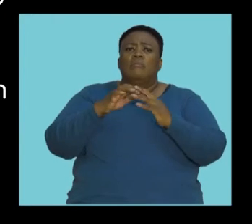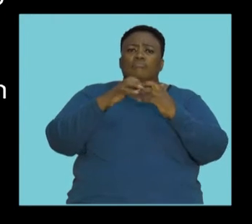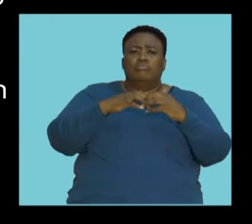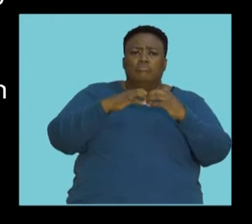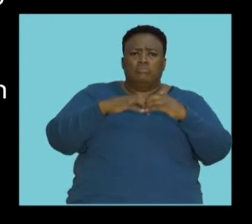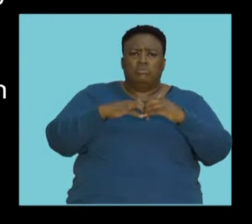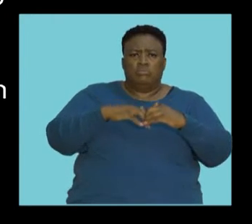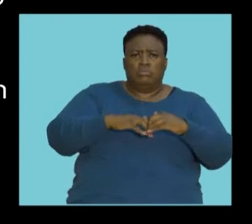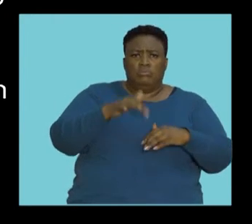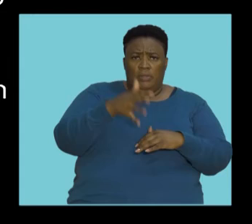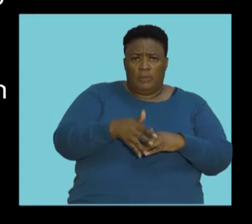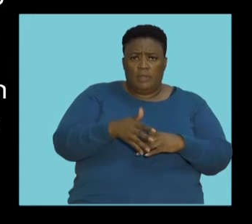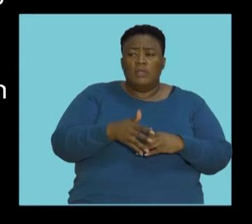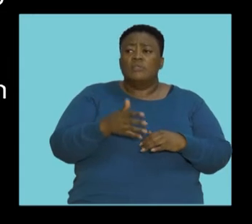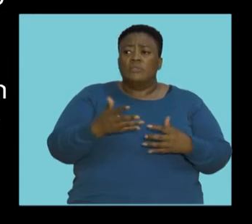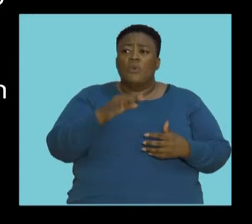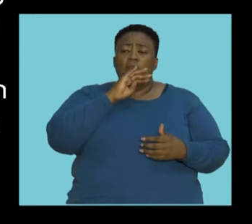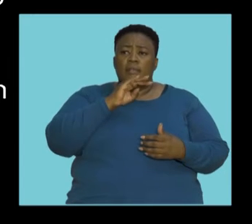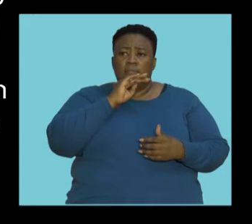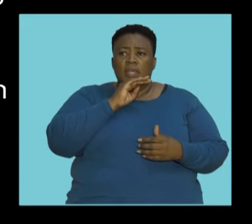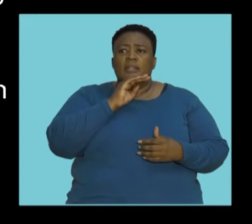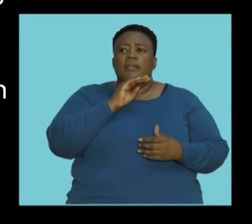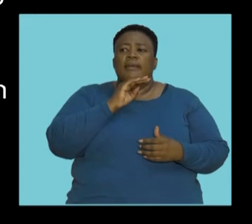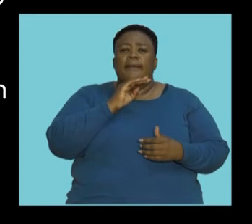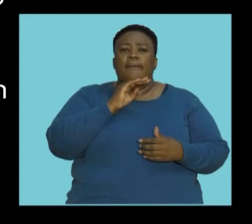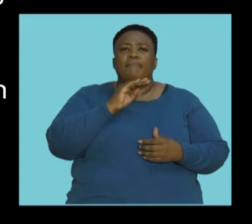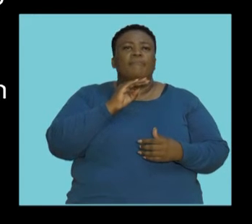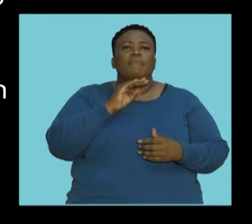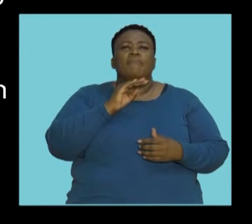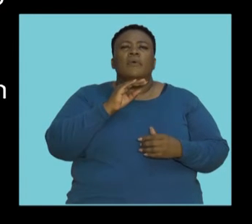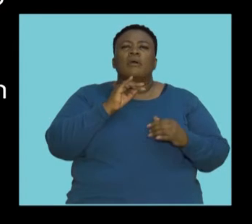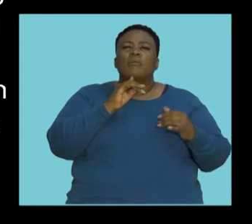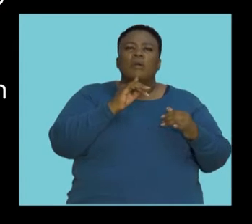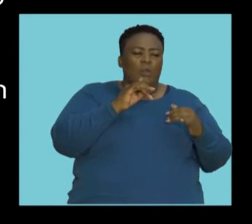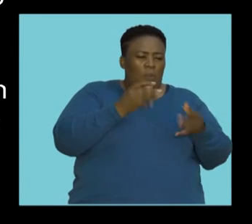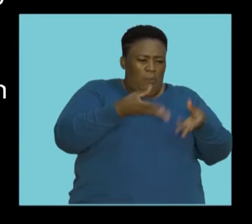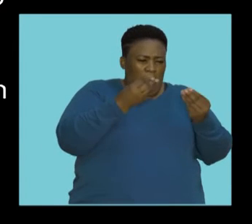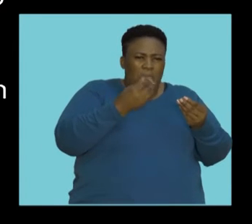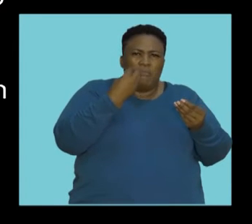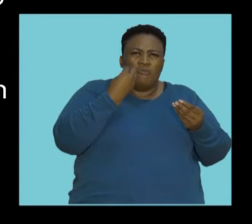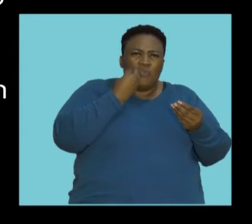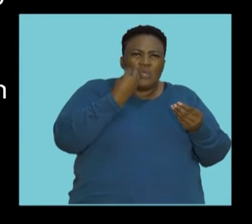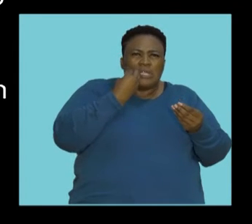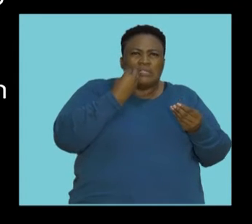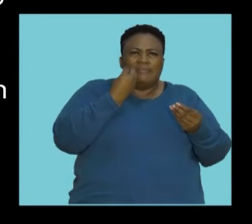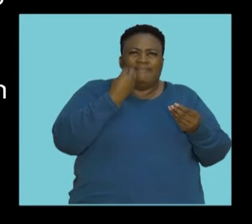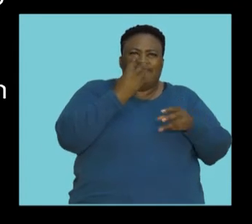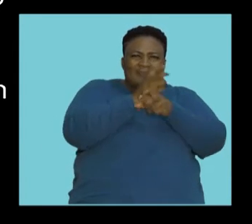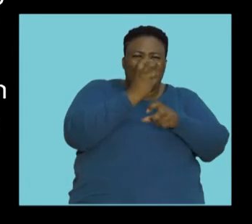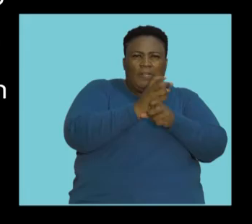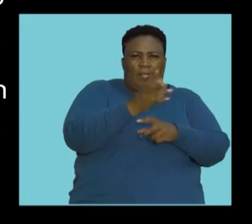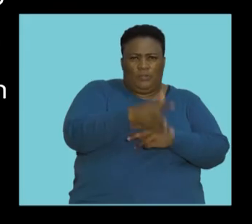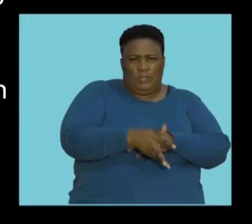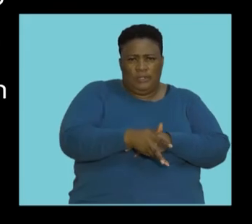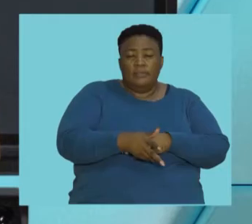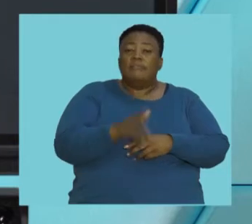this in turn leads to poor harvest and food security or insecurity. So again, as I